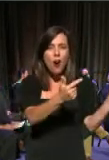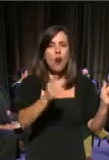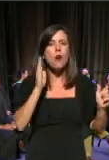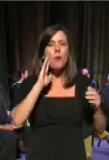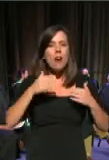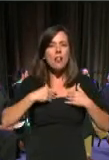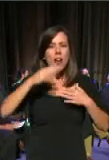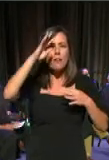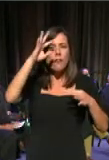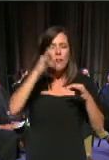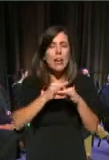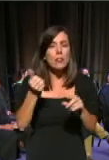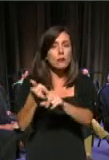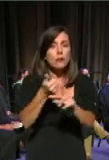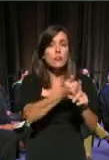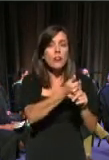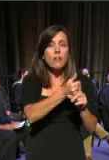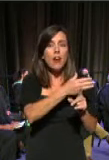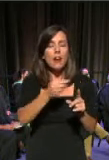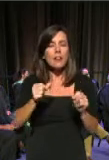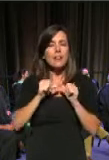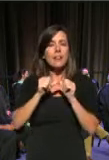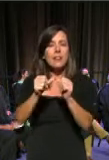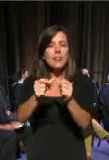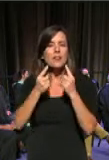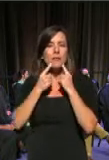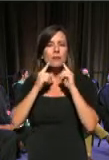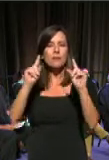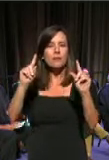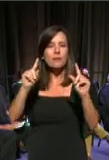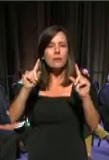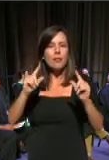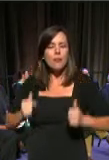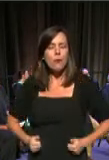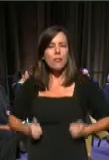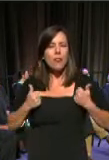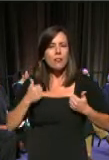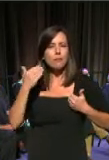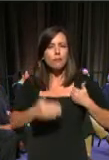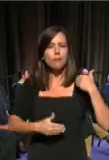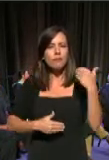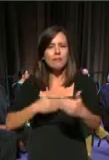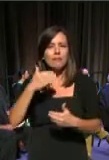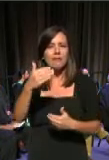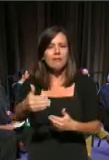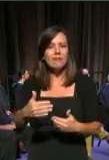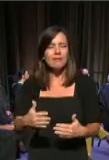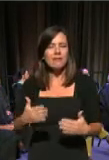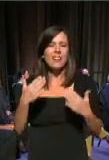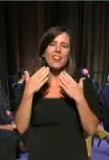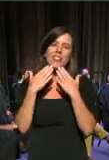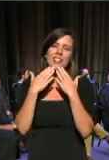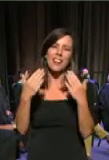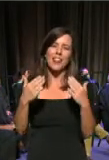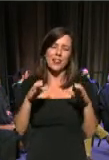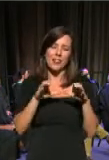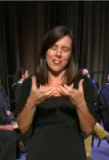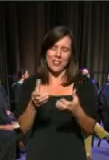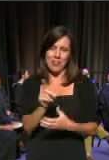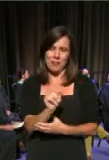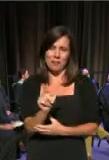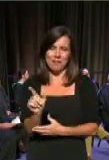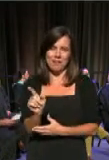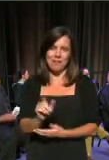faith in yourselves and continue to prosper as life goes on. Thank you, class of 2021.